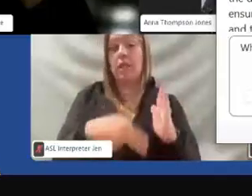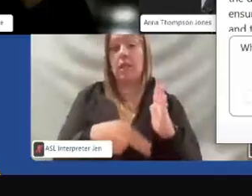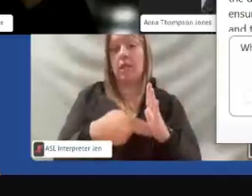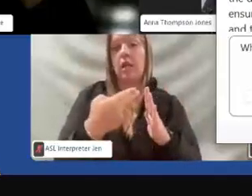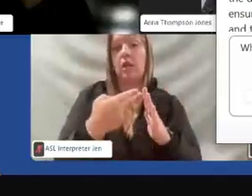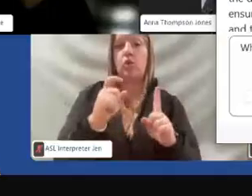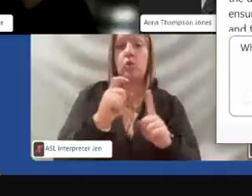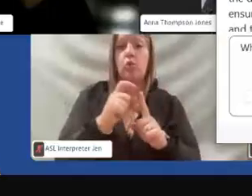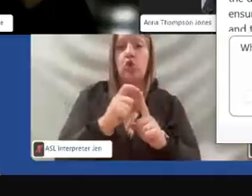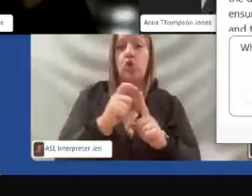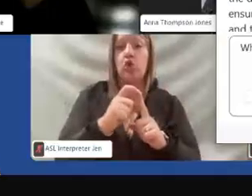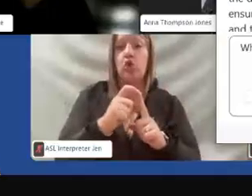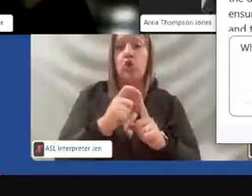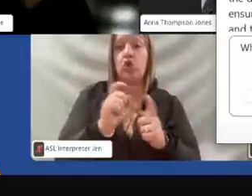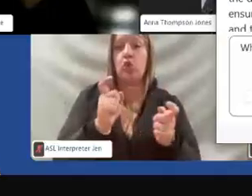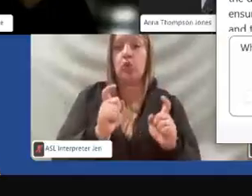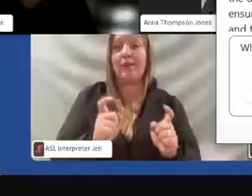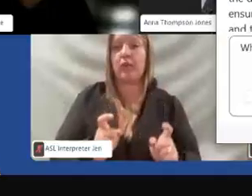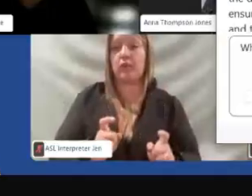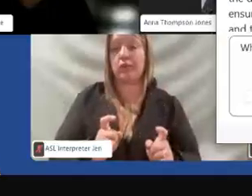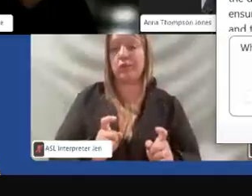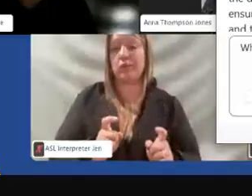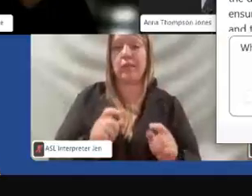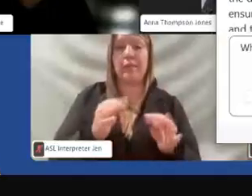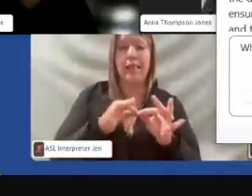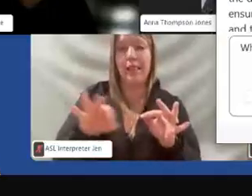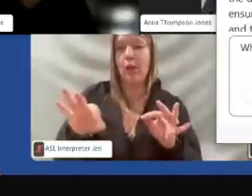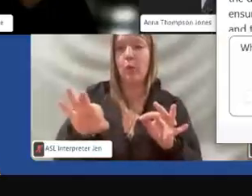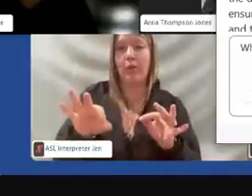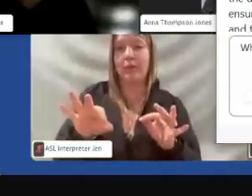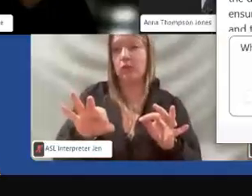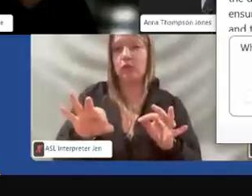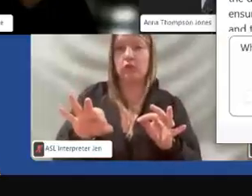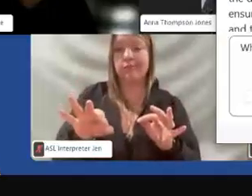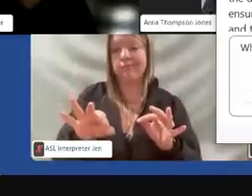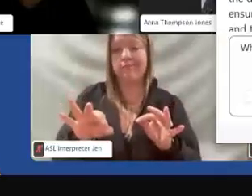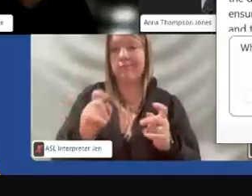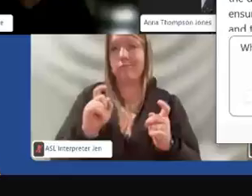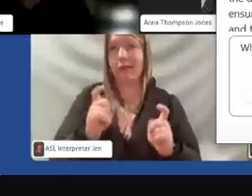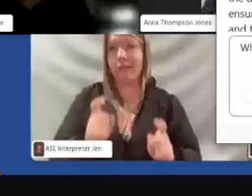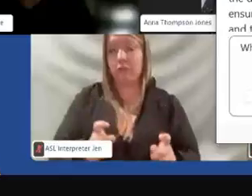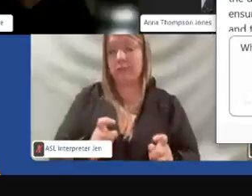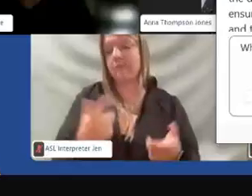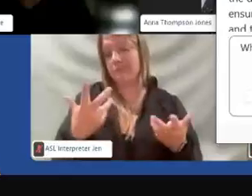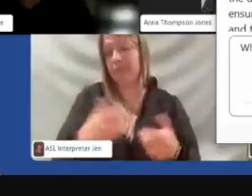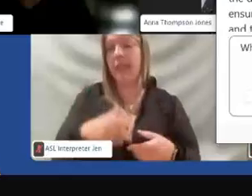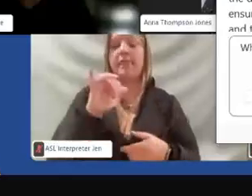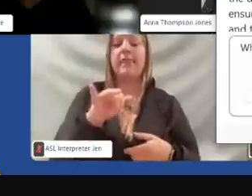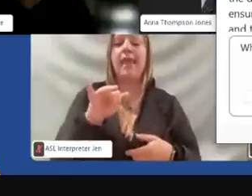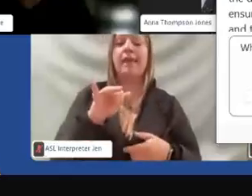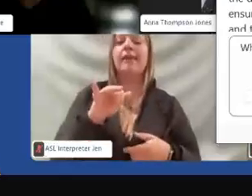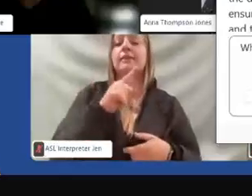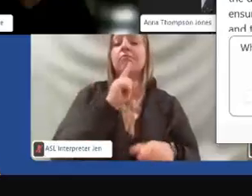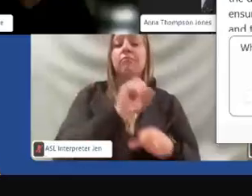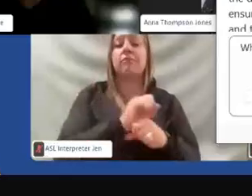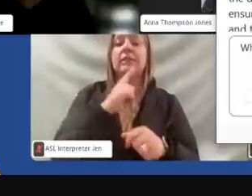word revisions. It was as far as the language of it. So that's where they